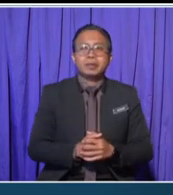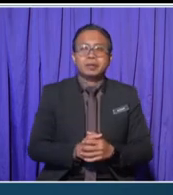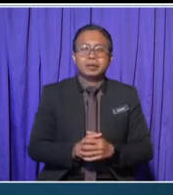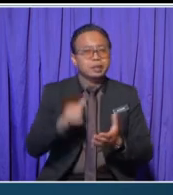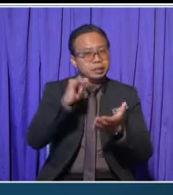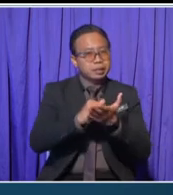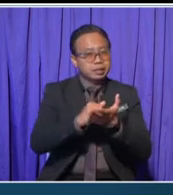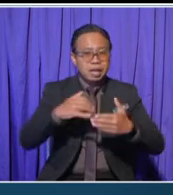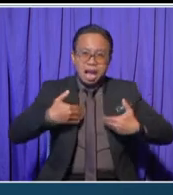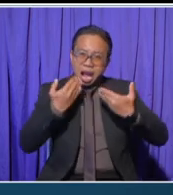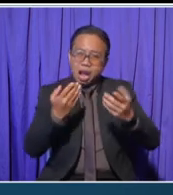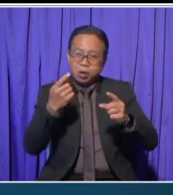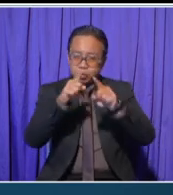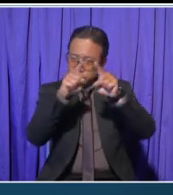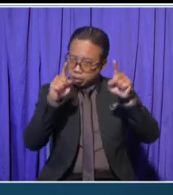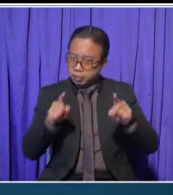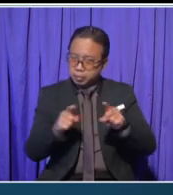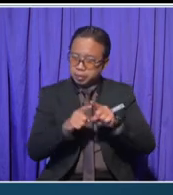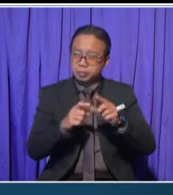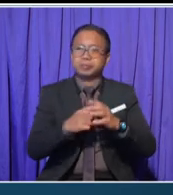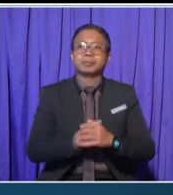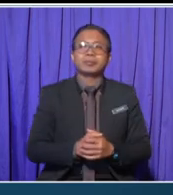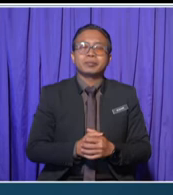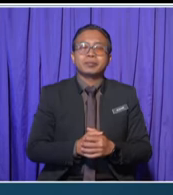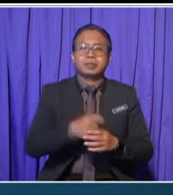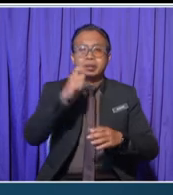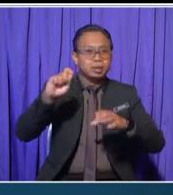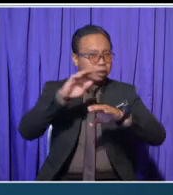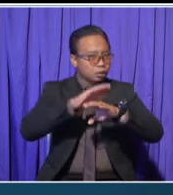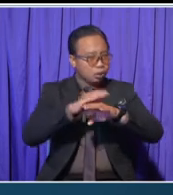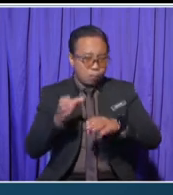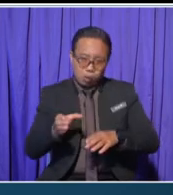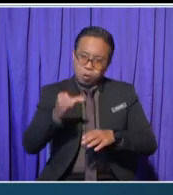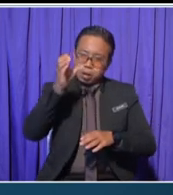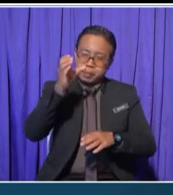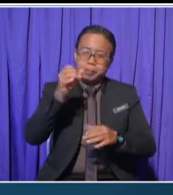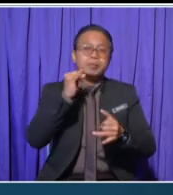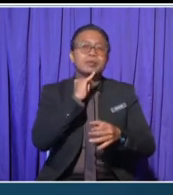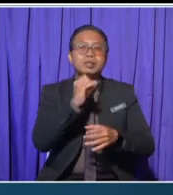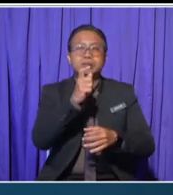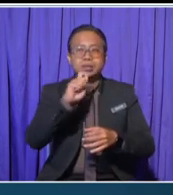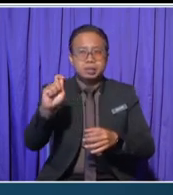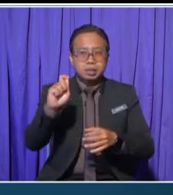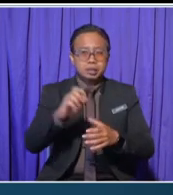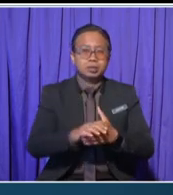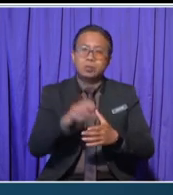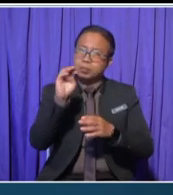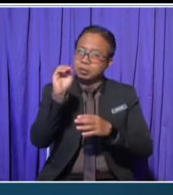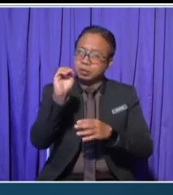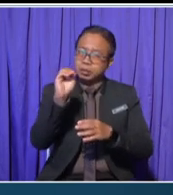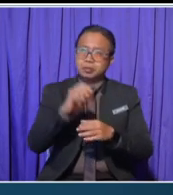This is how the table looks. The top column is the parameter that we use.